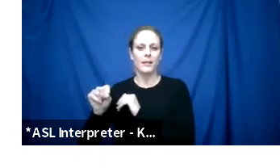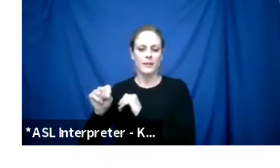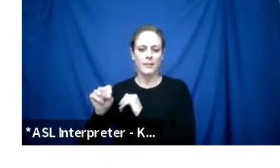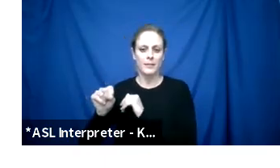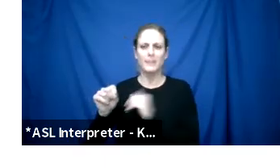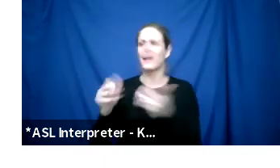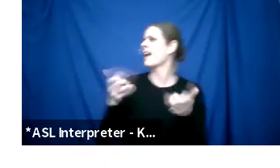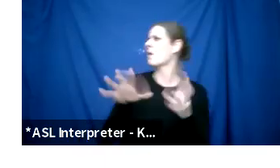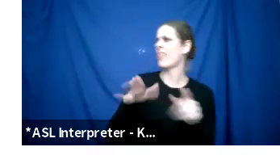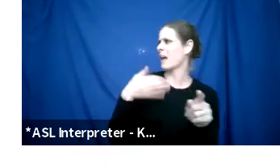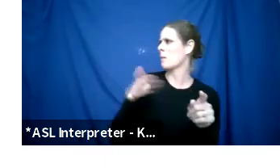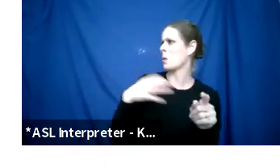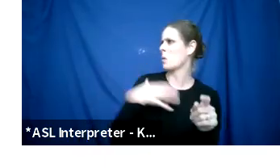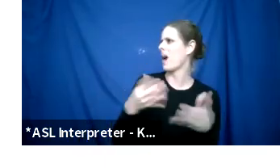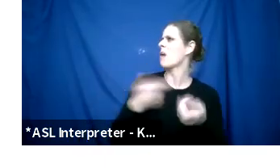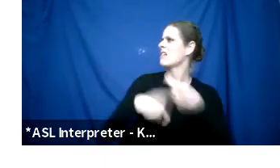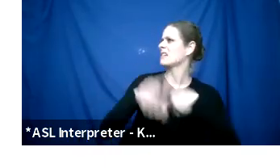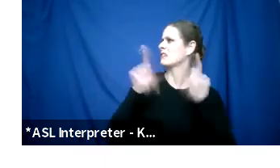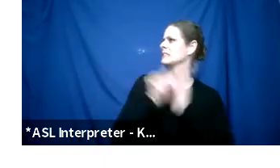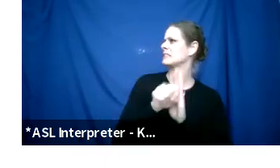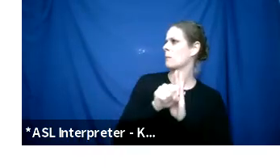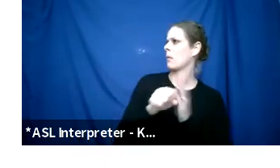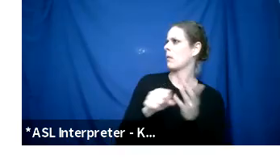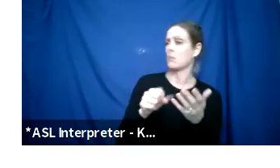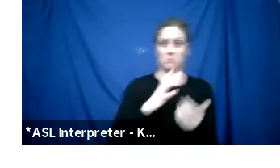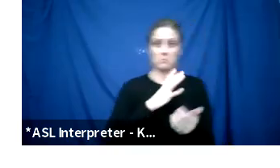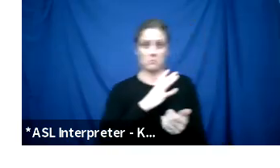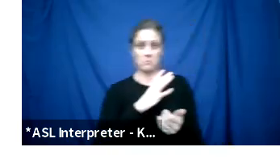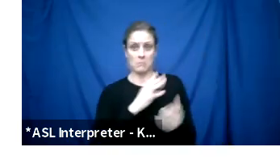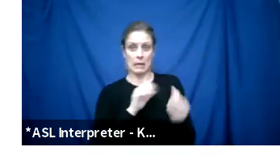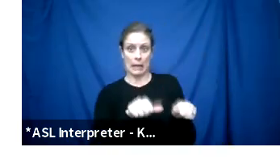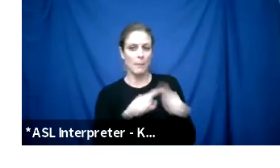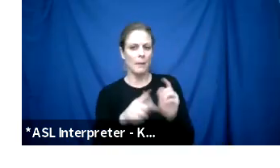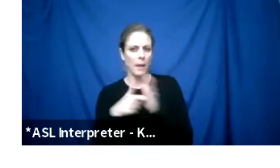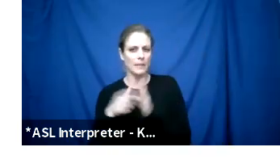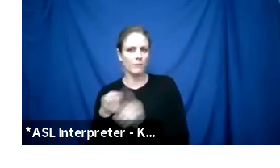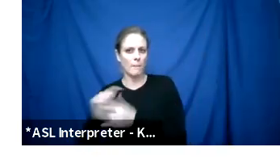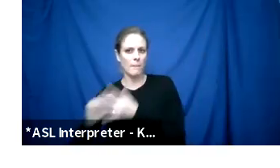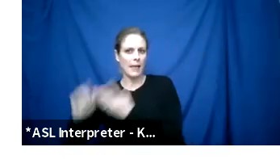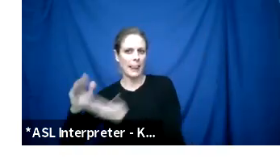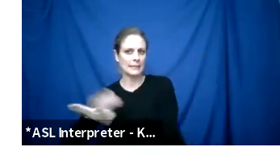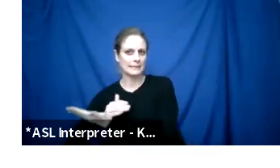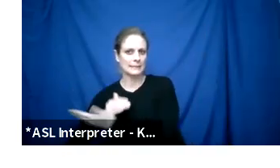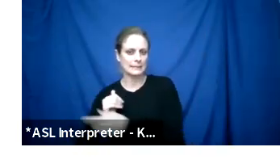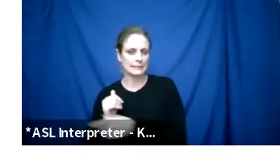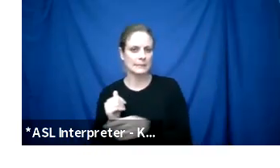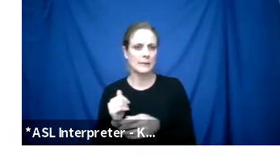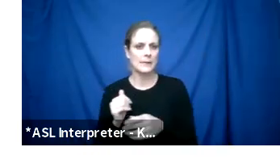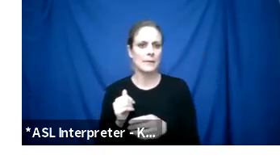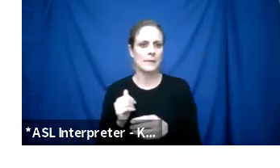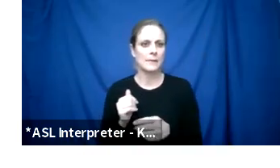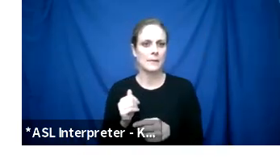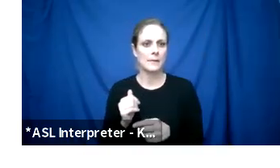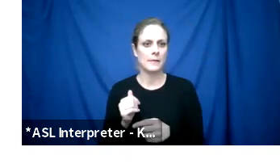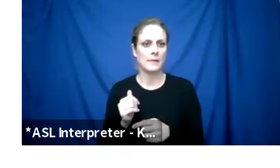standard specifies this actual pictogram be used.